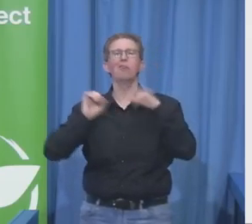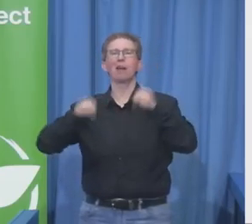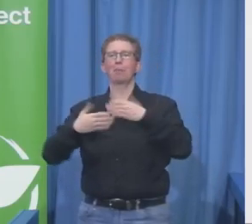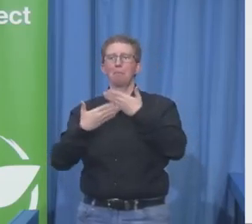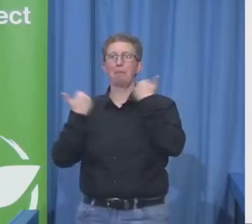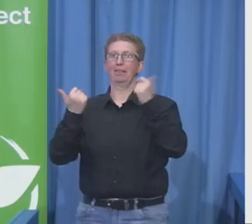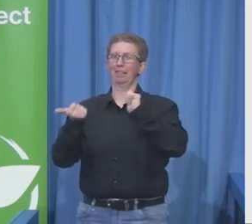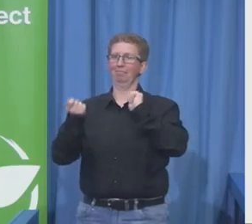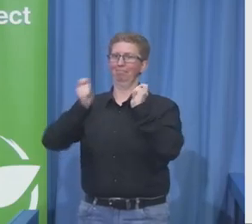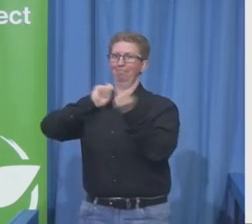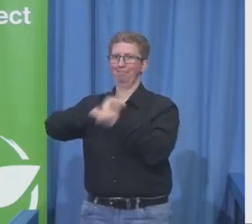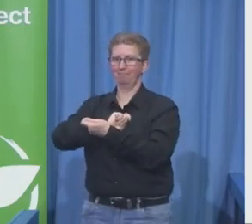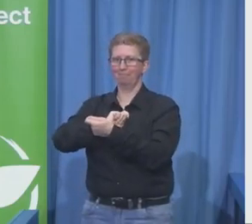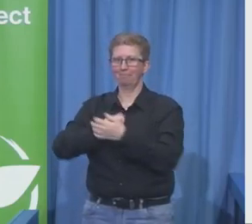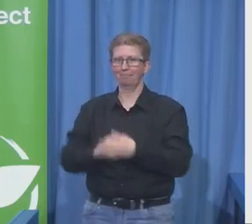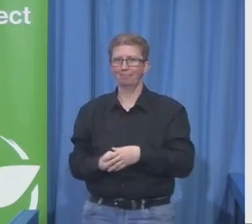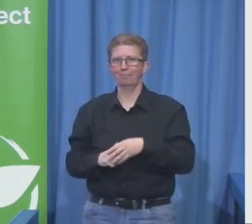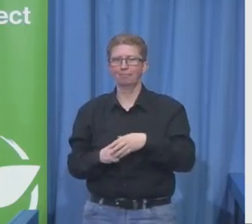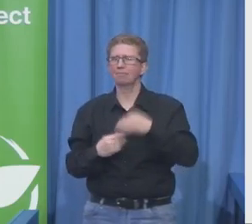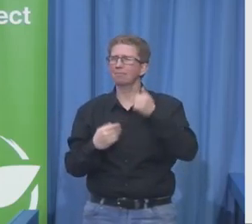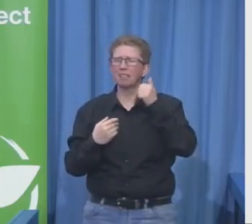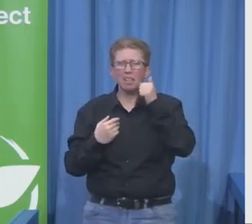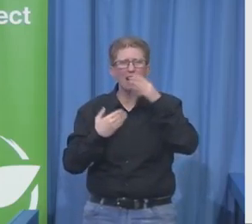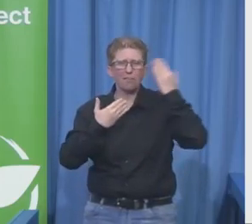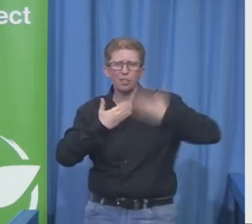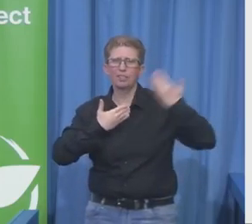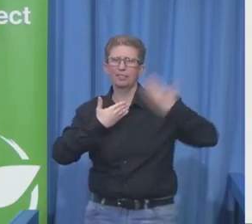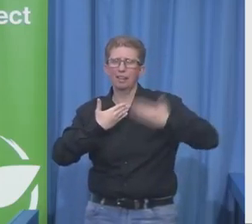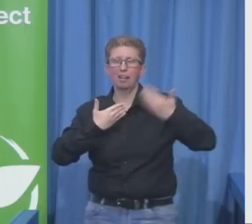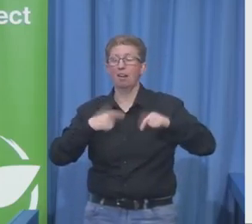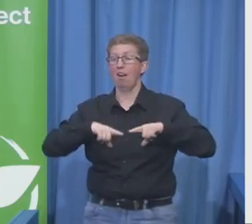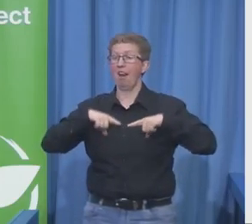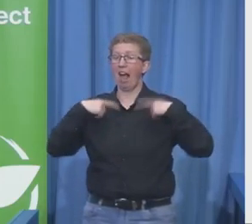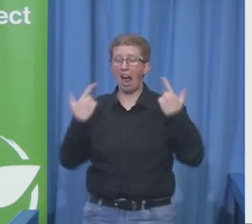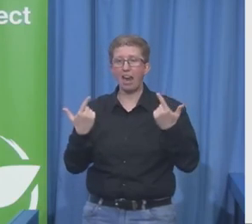either themselves or with somebody very close in their family.